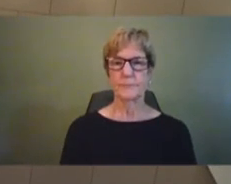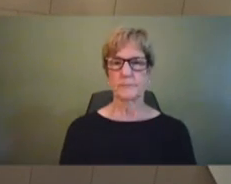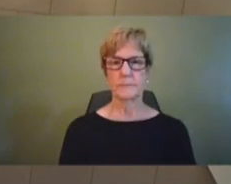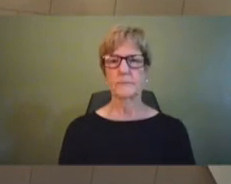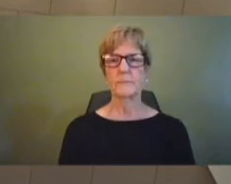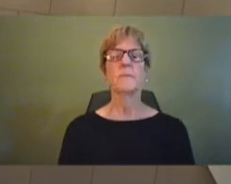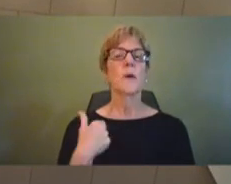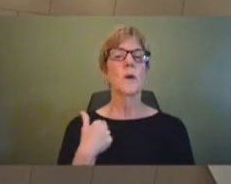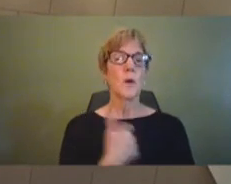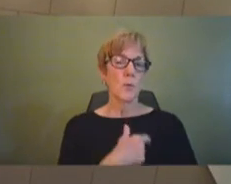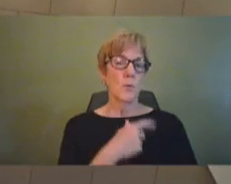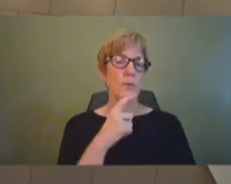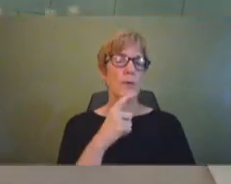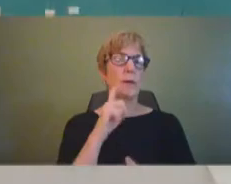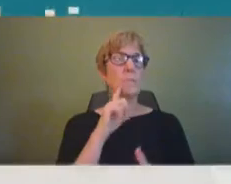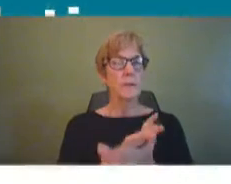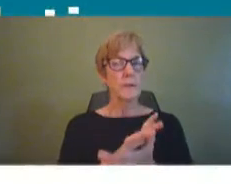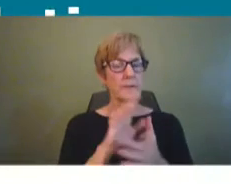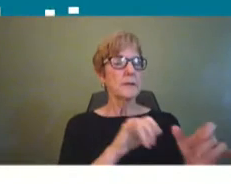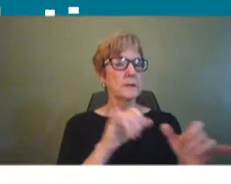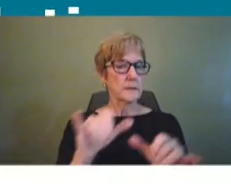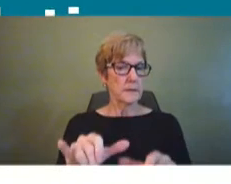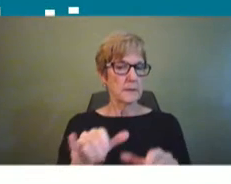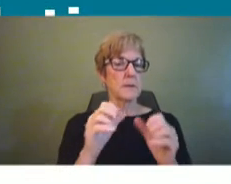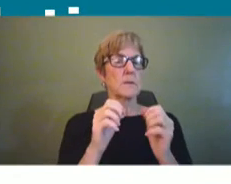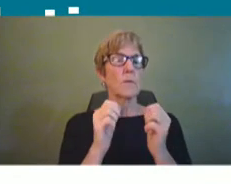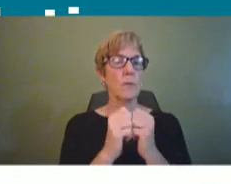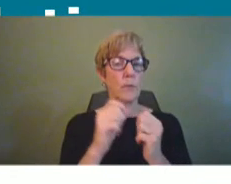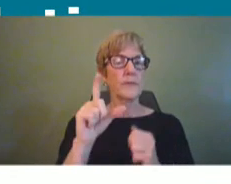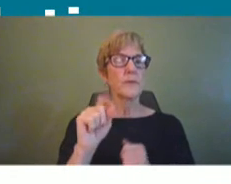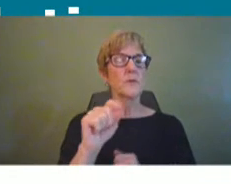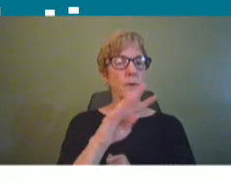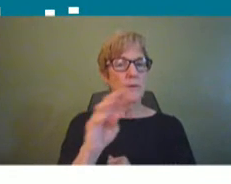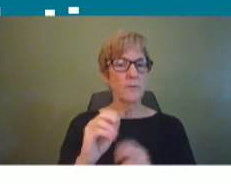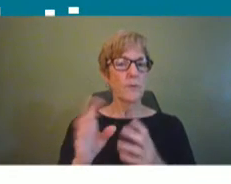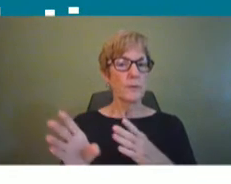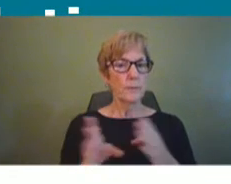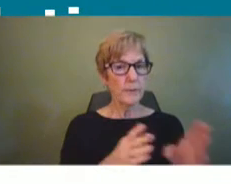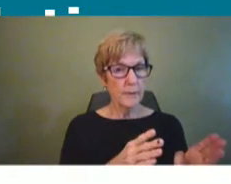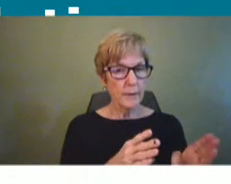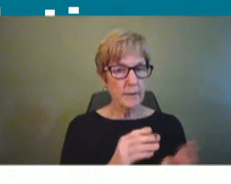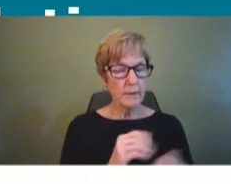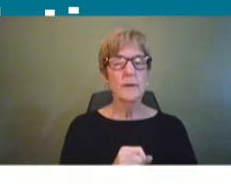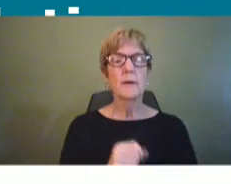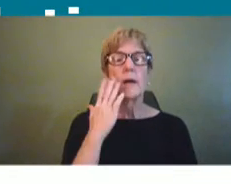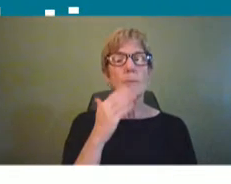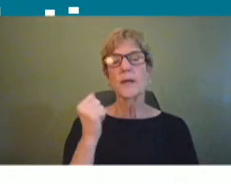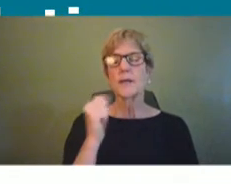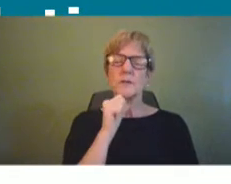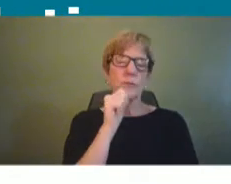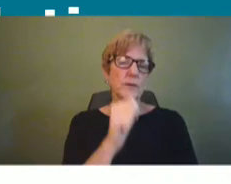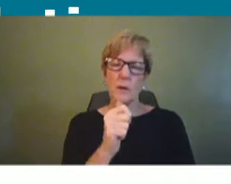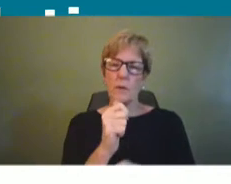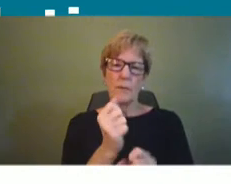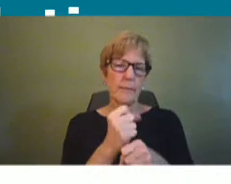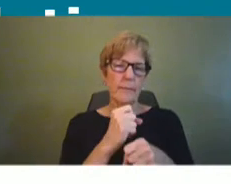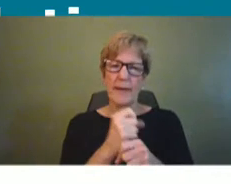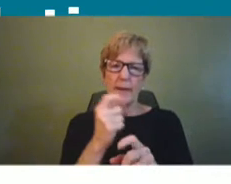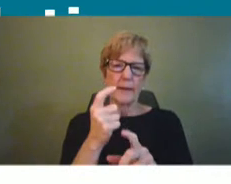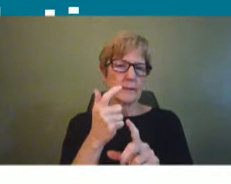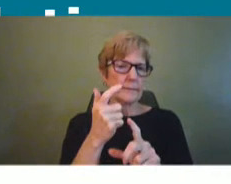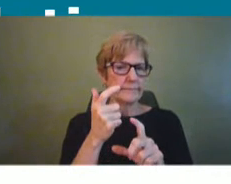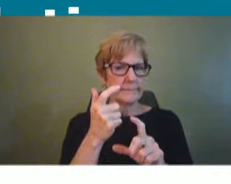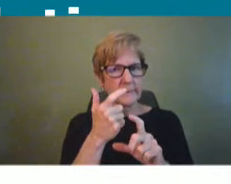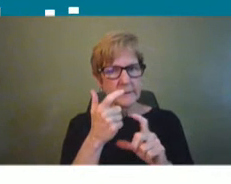it is consistent with the the 2040 plan um because we do not make substantive changes